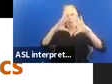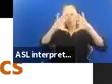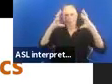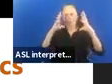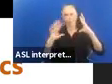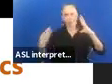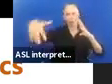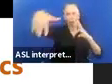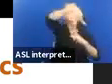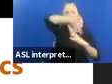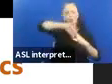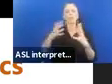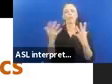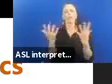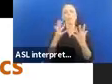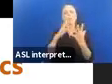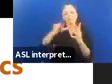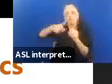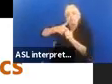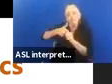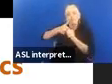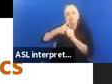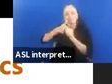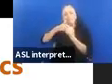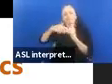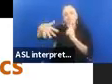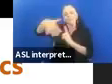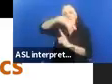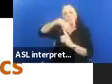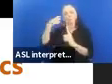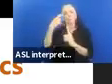slide will have Spanish interpretation on it